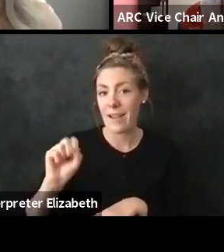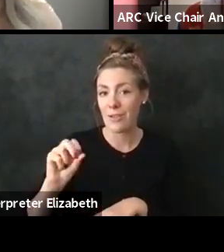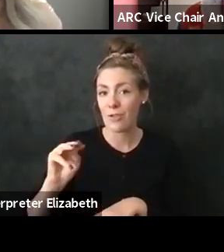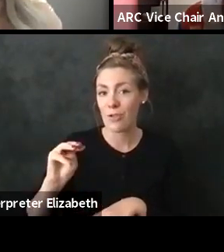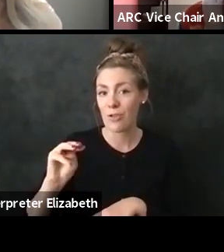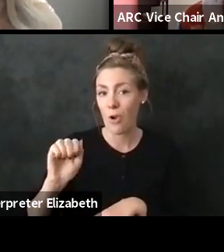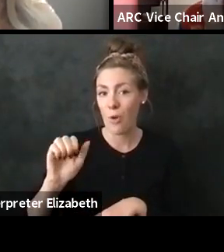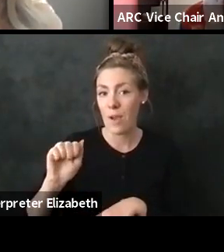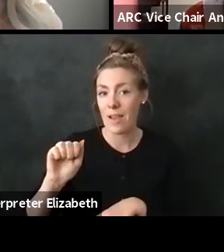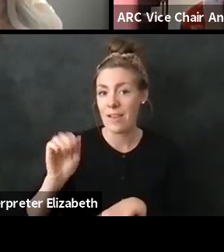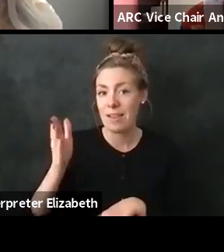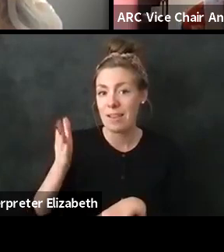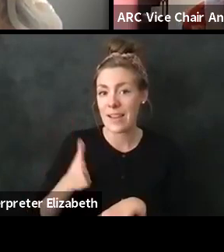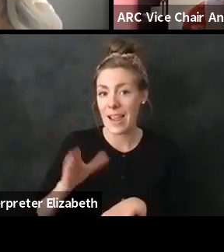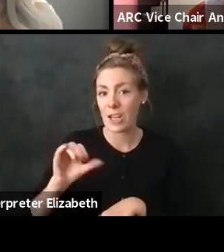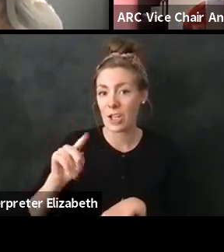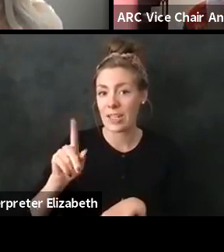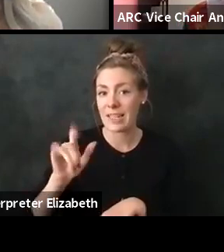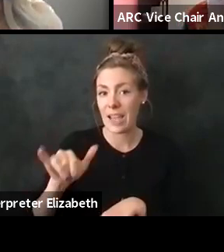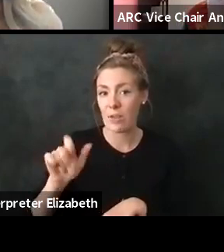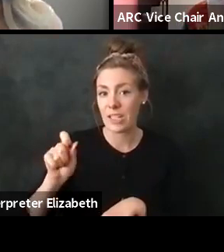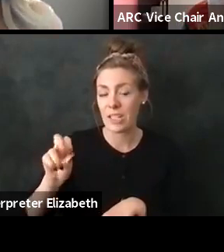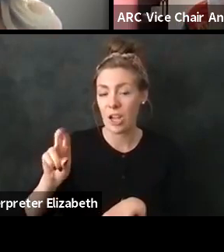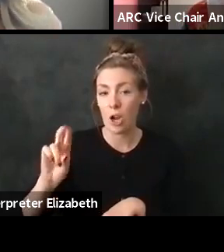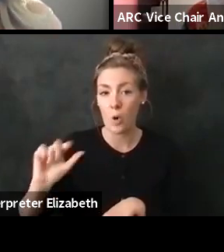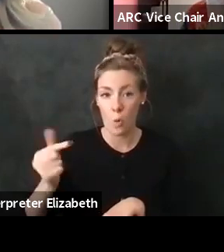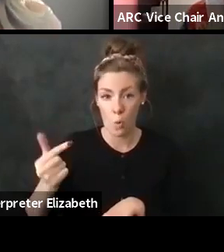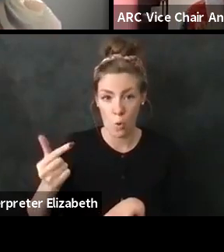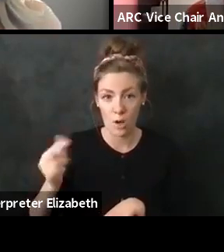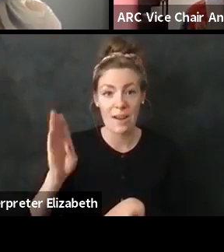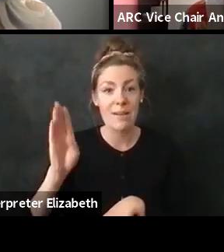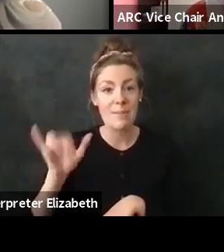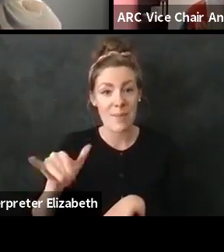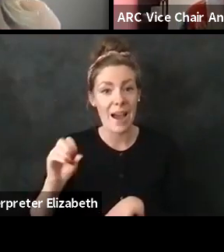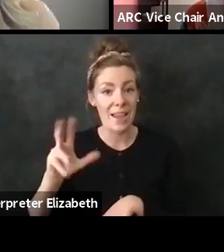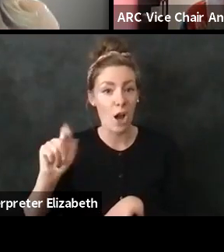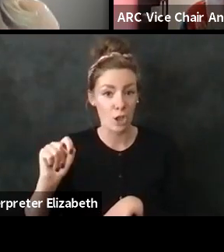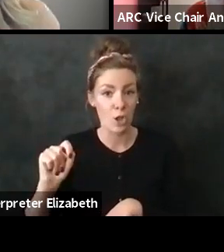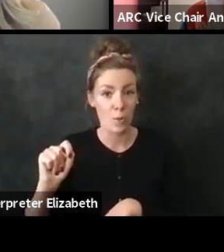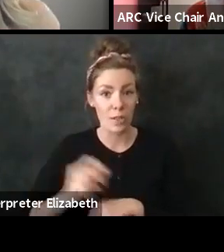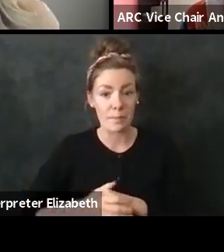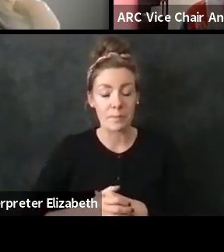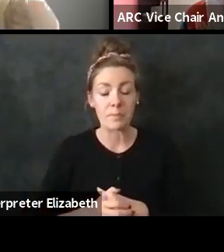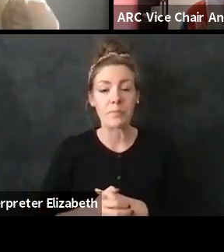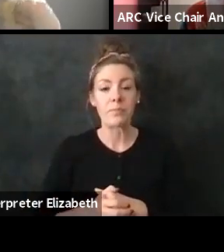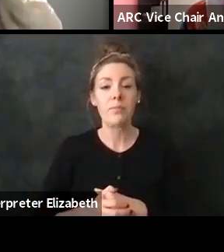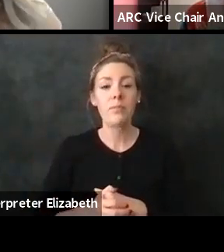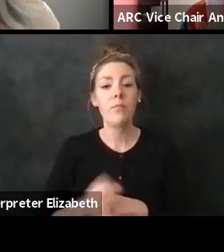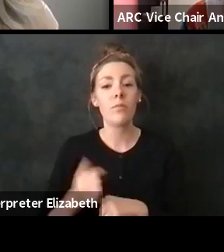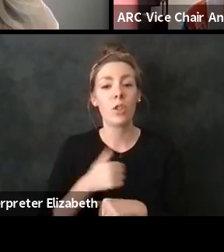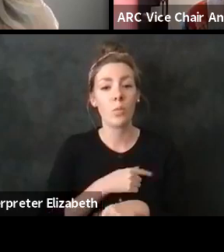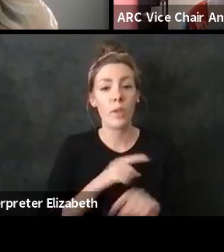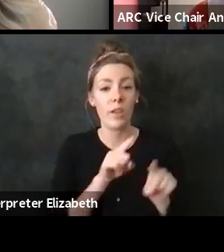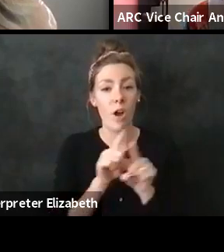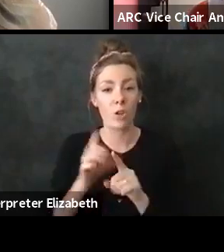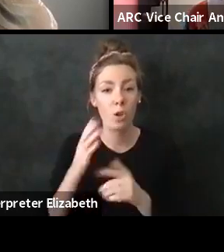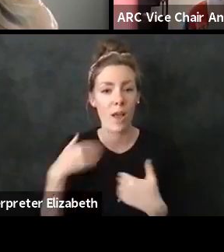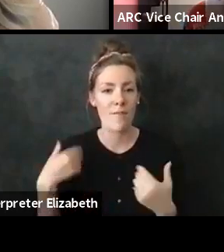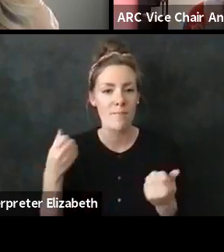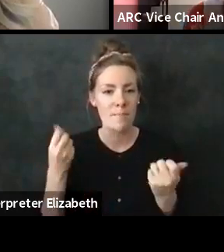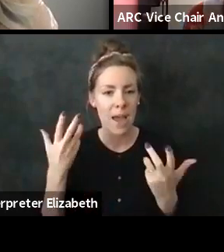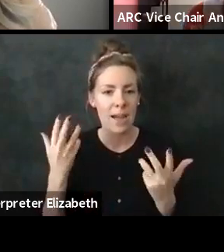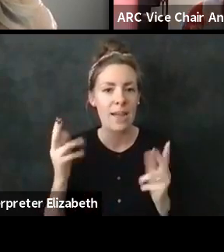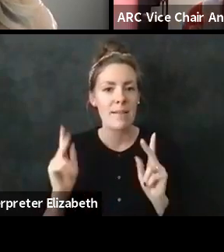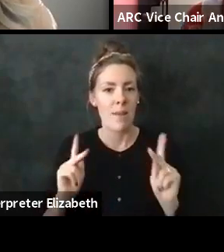sonoma-county.org by October 15th, 2021 for consideration in draft maps. We also are holding a series of public meetings,